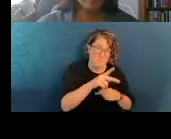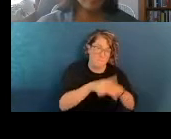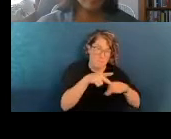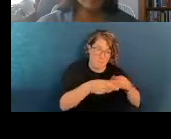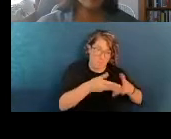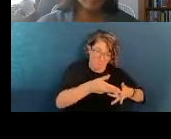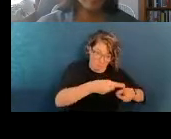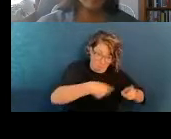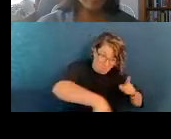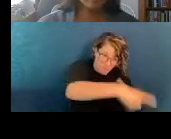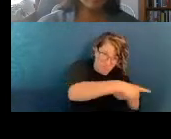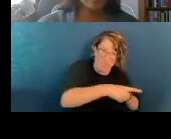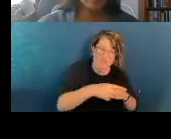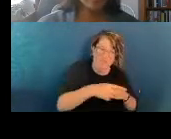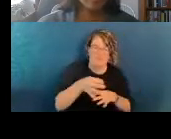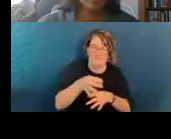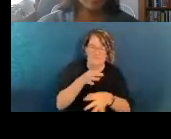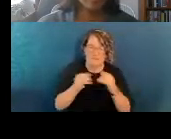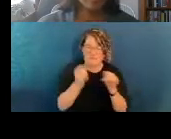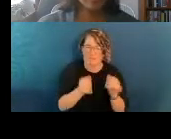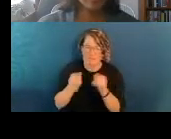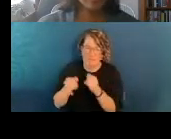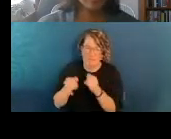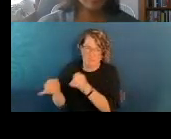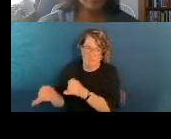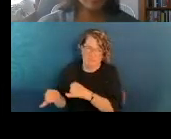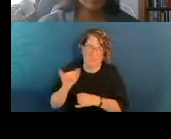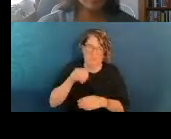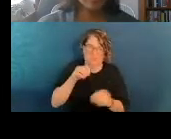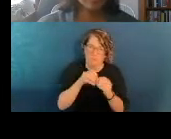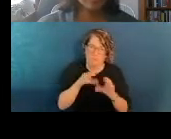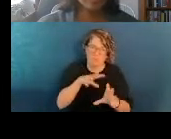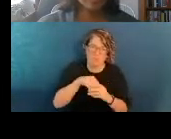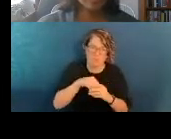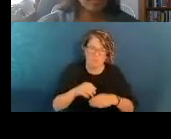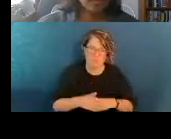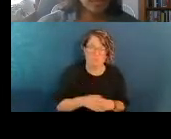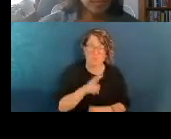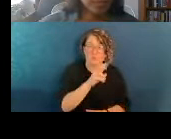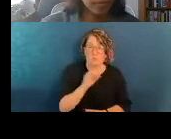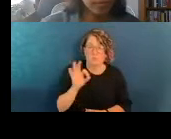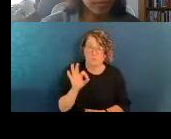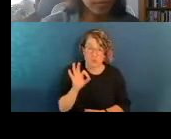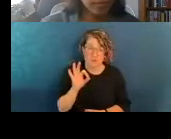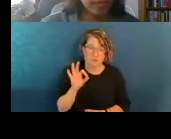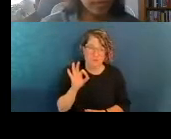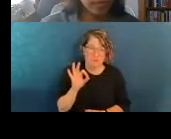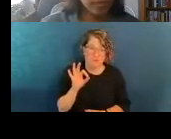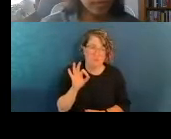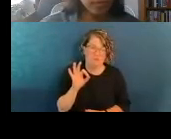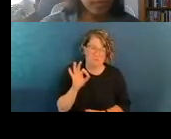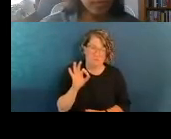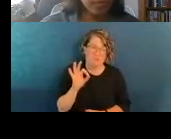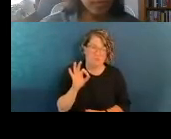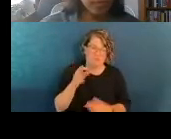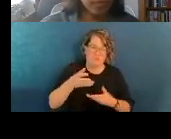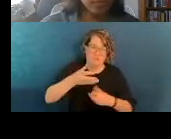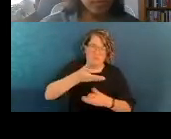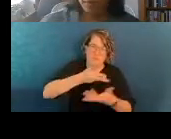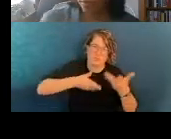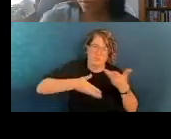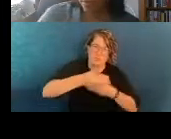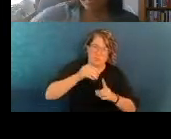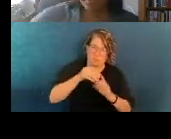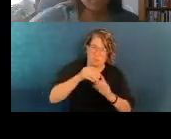model. In 2009, Sir Michael Marmot led a global team that examined the social determinants of health and their impact